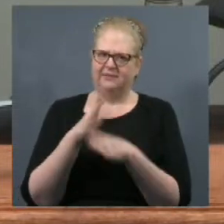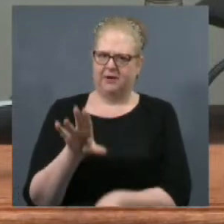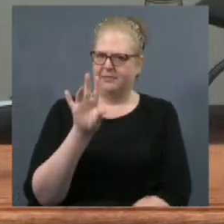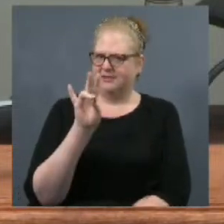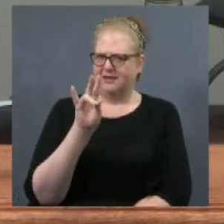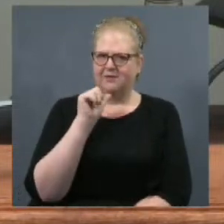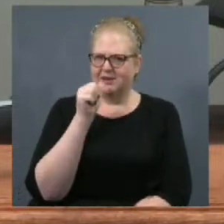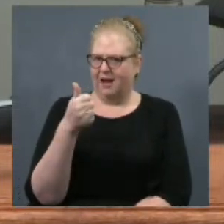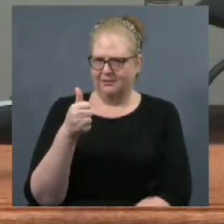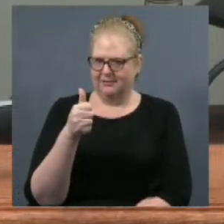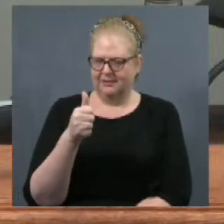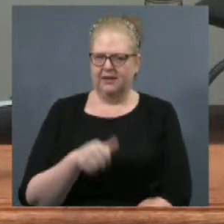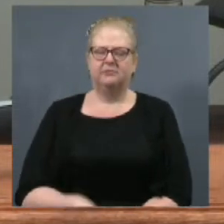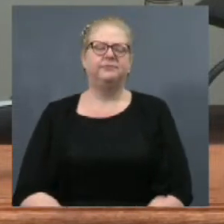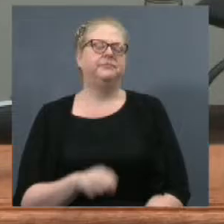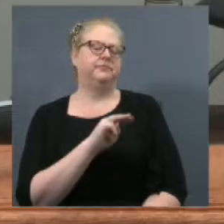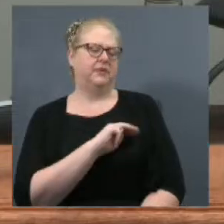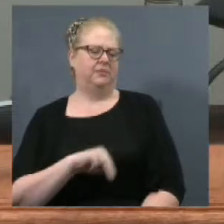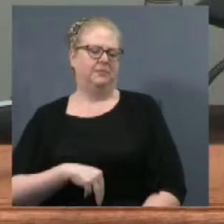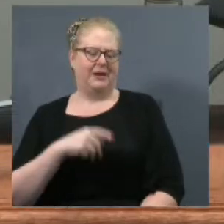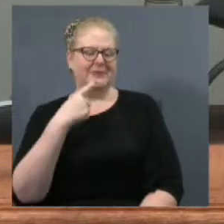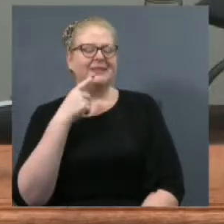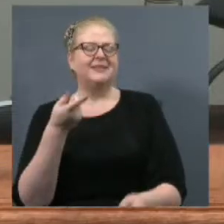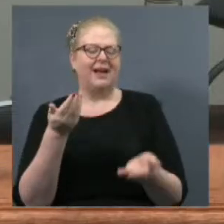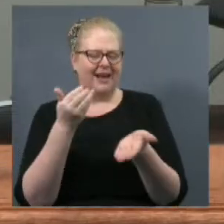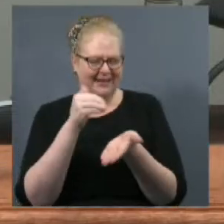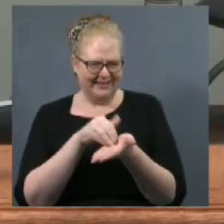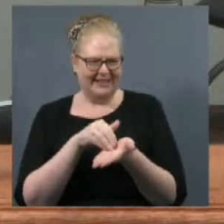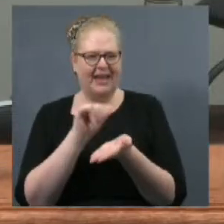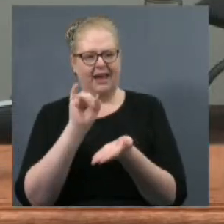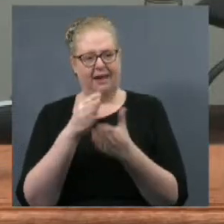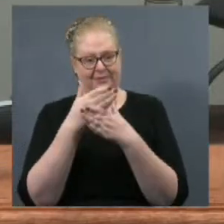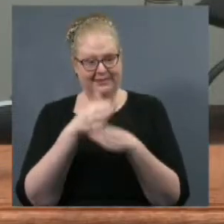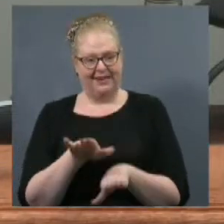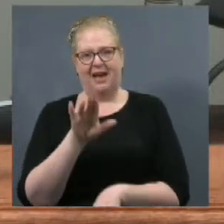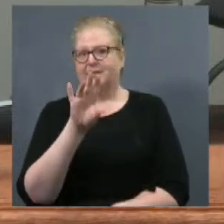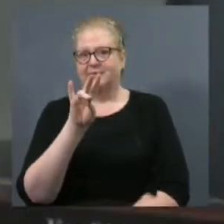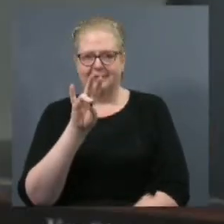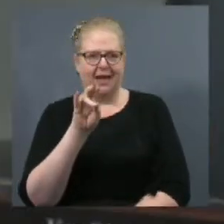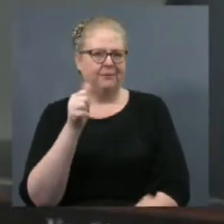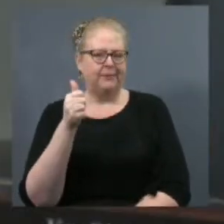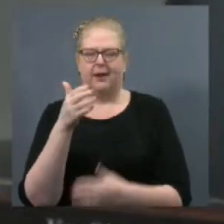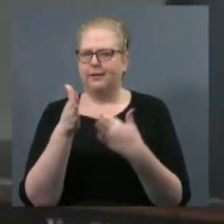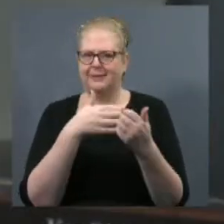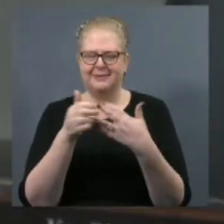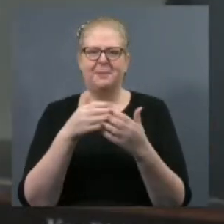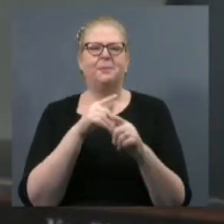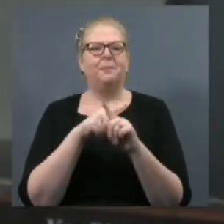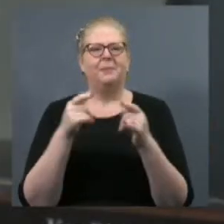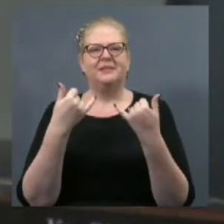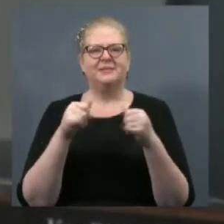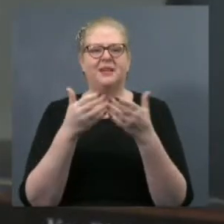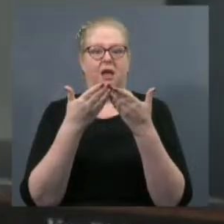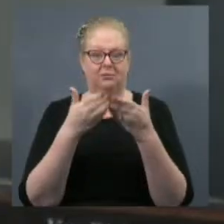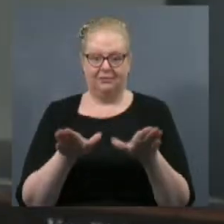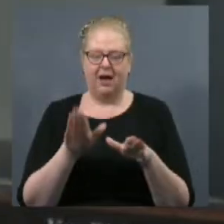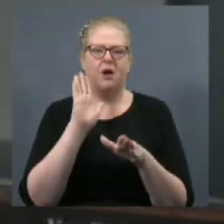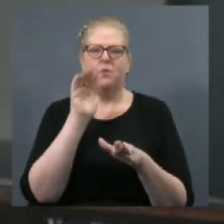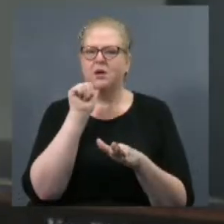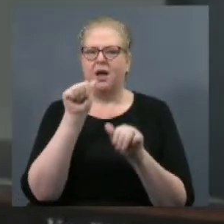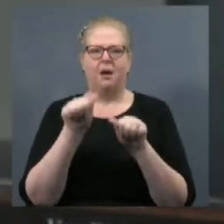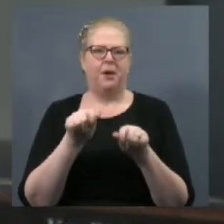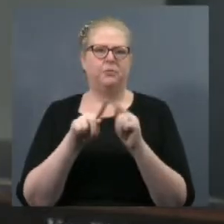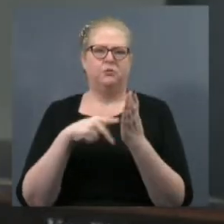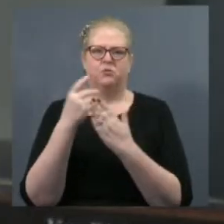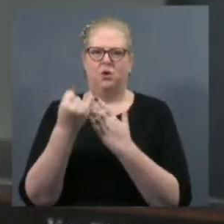all. You would probably only be able to get 1 ward and not 7. That's what we're trying to share with everyone. I attend meetings in Ward 2. I do Ward too. 2 says